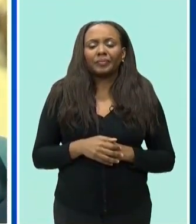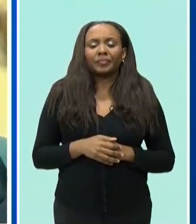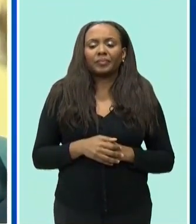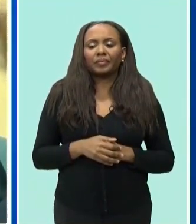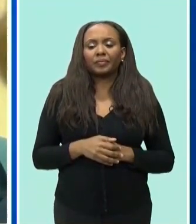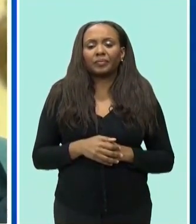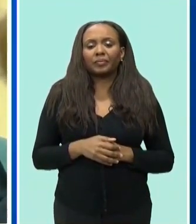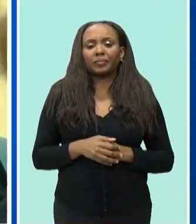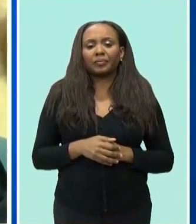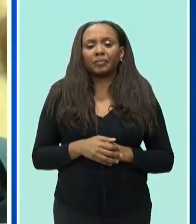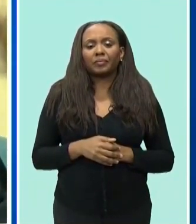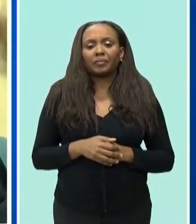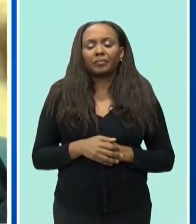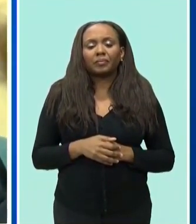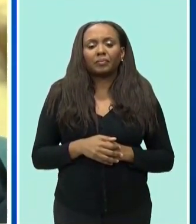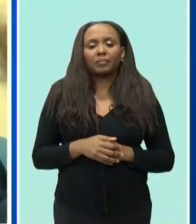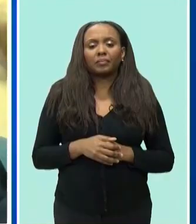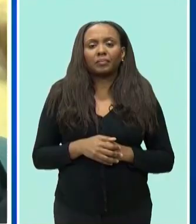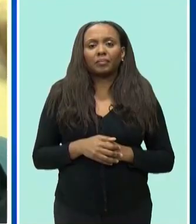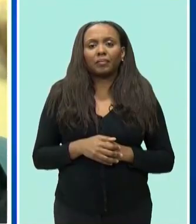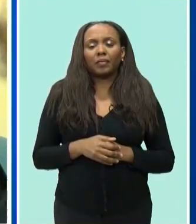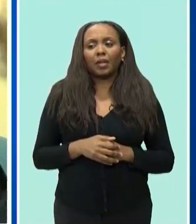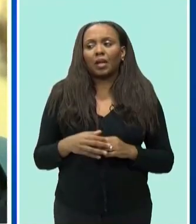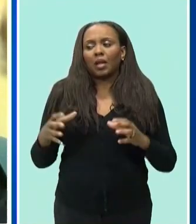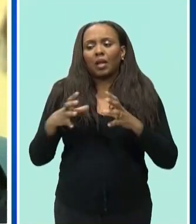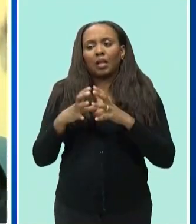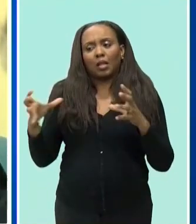the matter of replacements are not forthcoming,